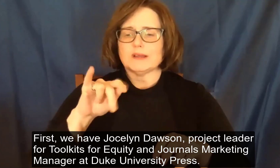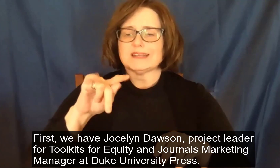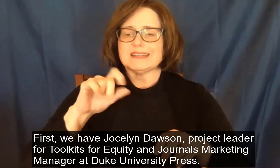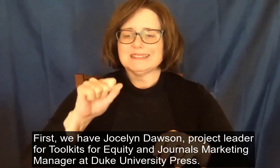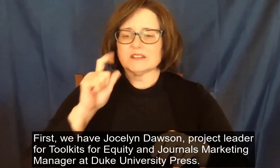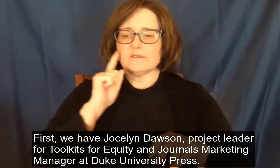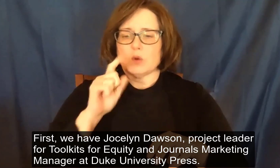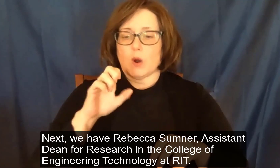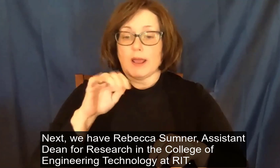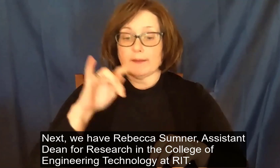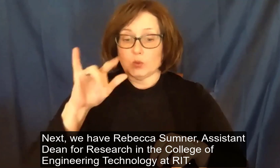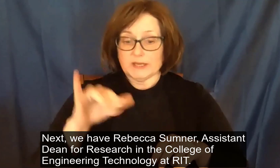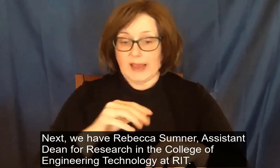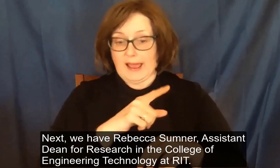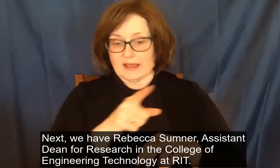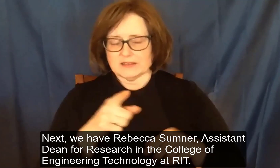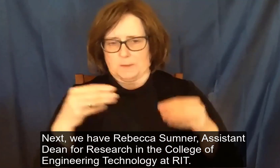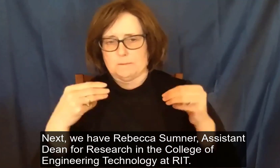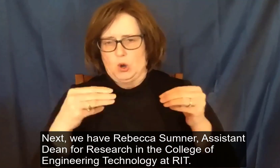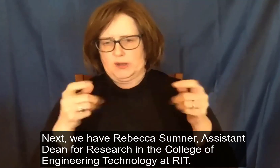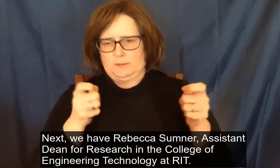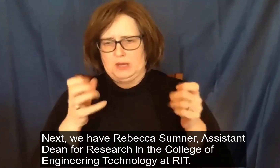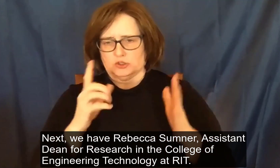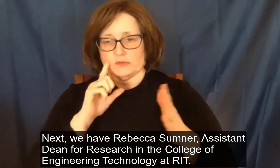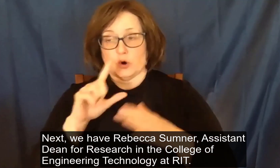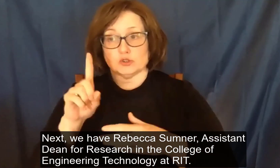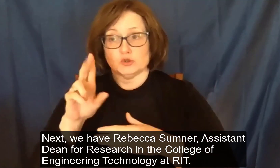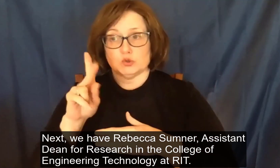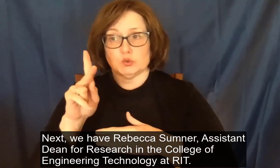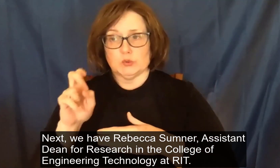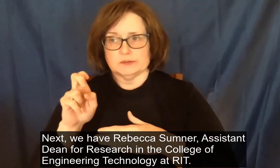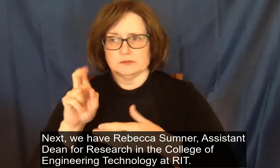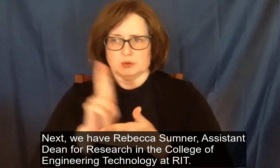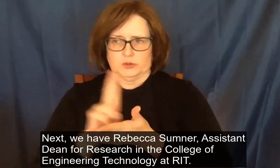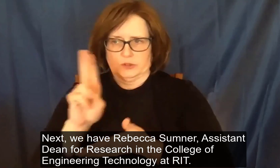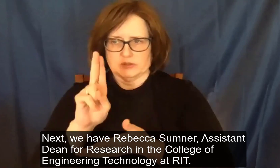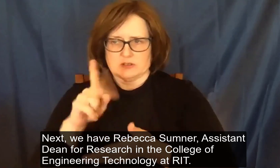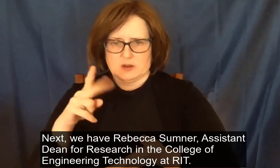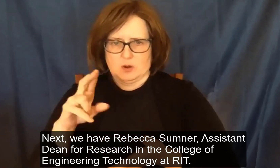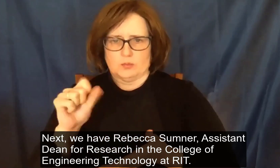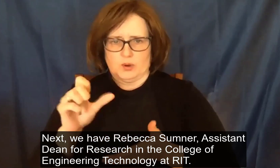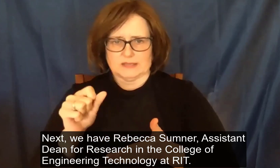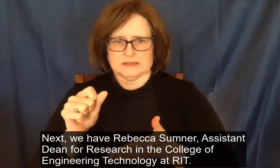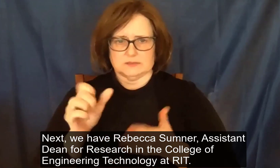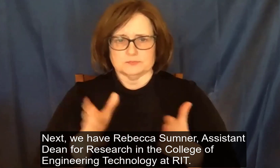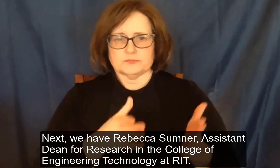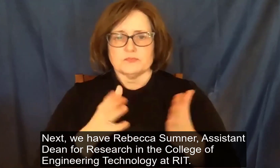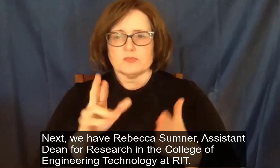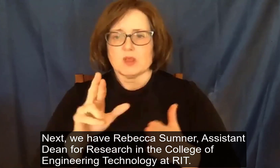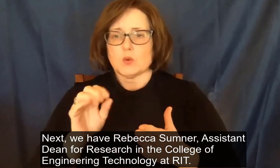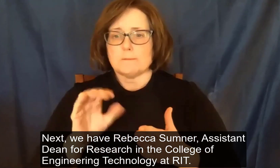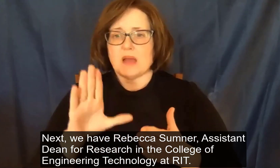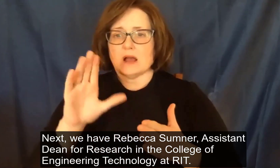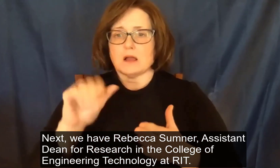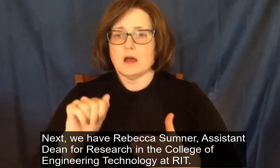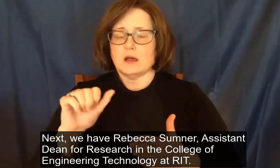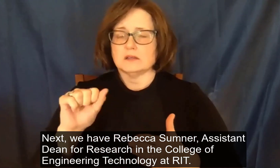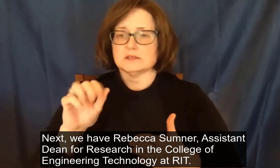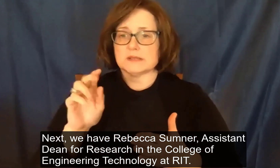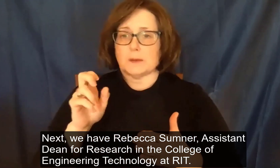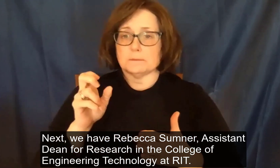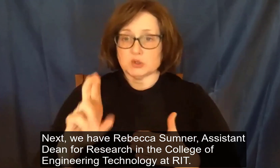Press. Next, we have Rebecca Sumner, Assistant Dean for Research in the College of Engineering